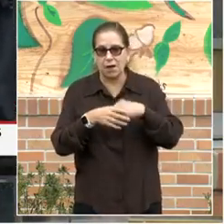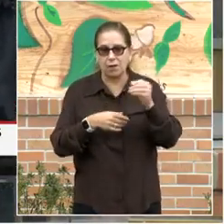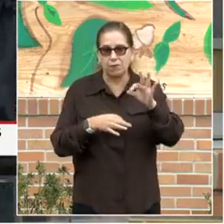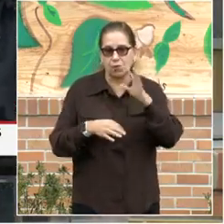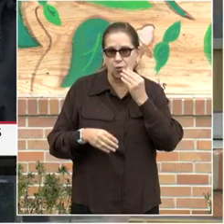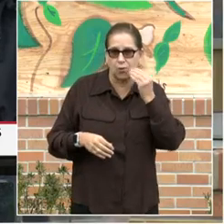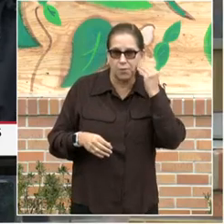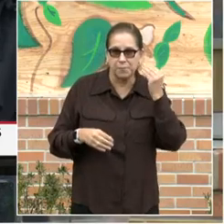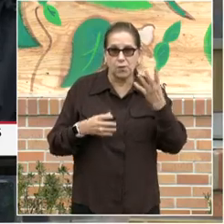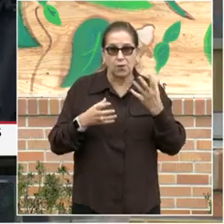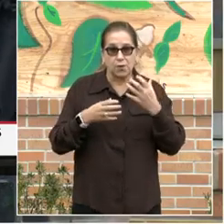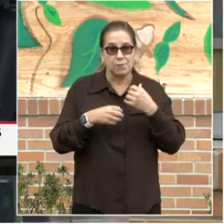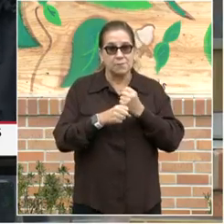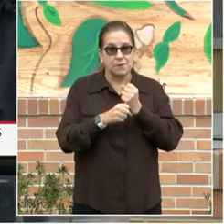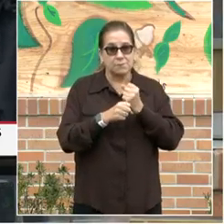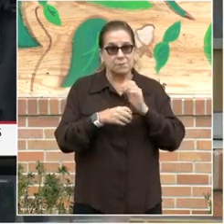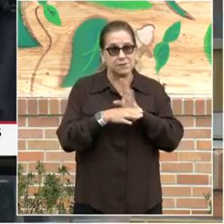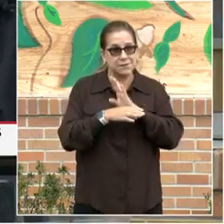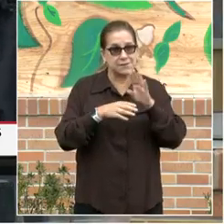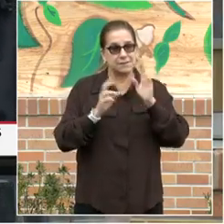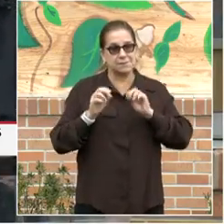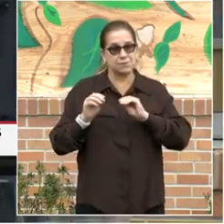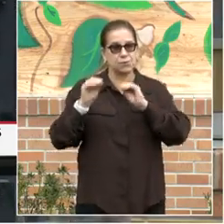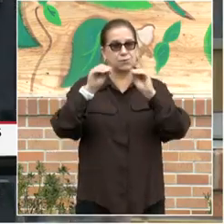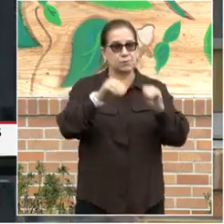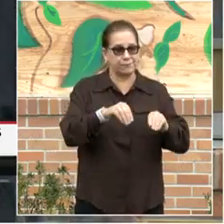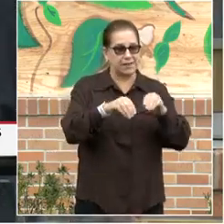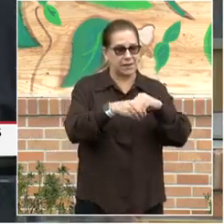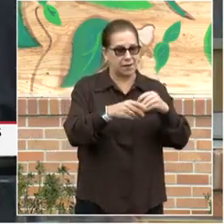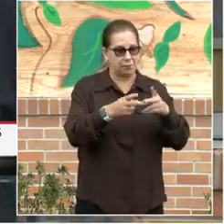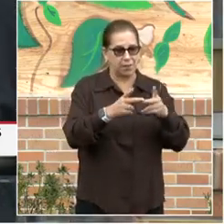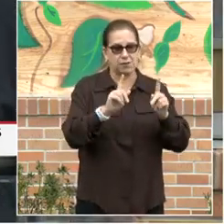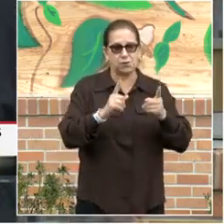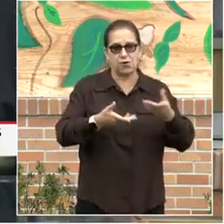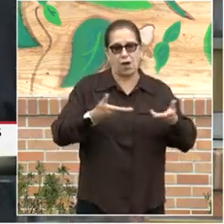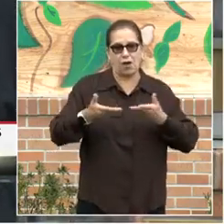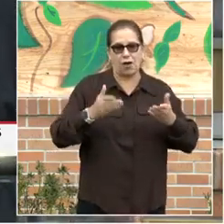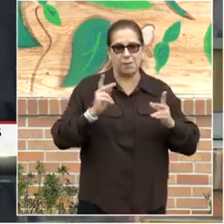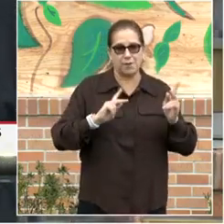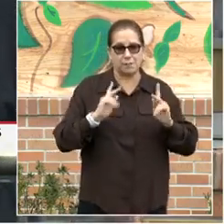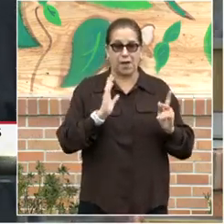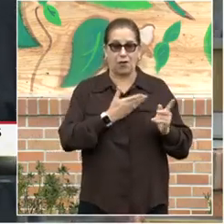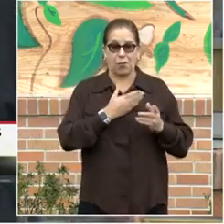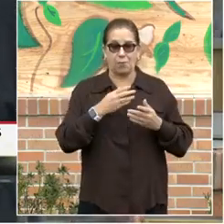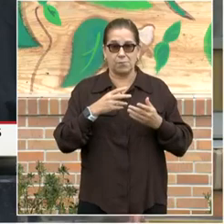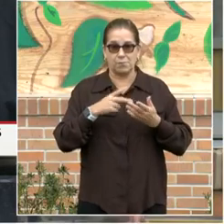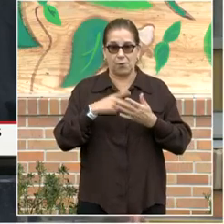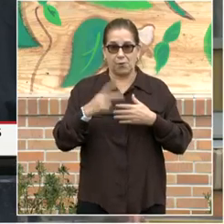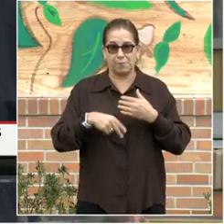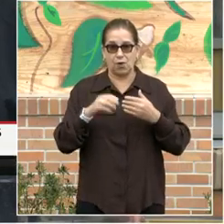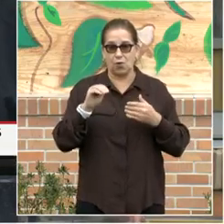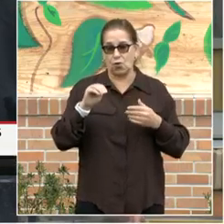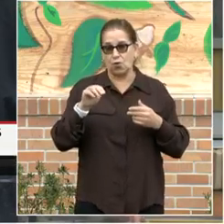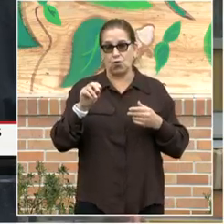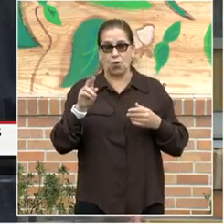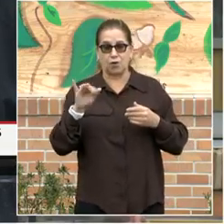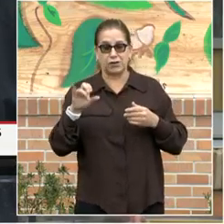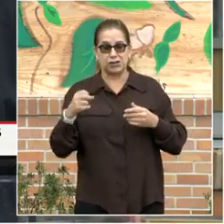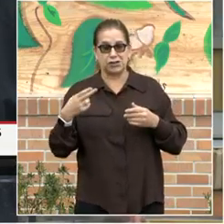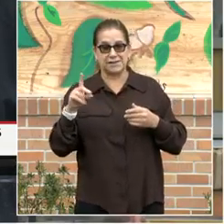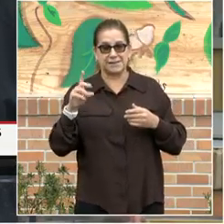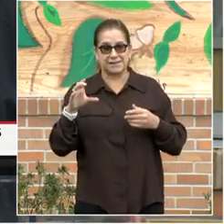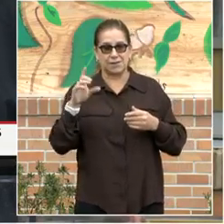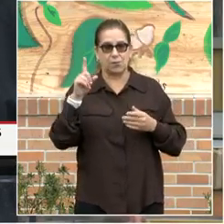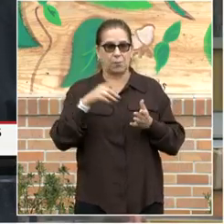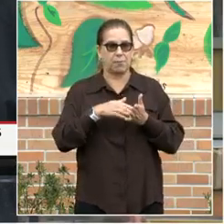that business into a place that employs people. So Nourish DC is $1 million program to provide grants, technical